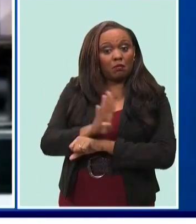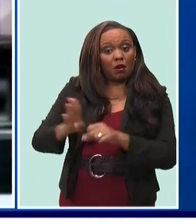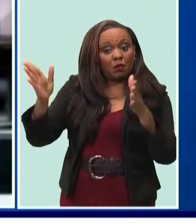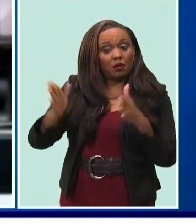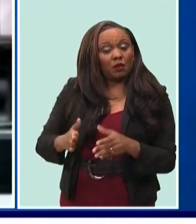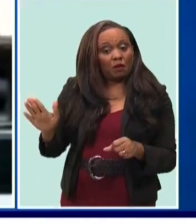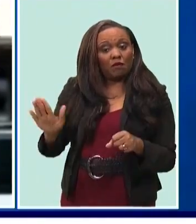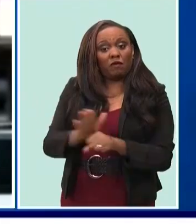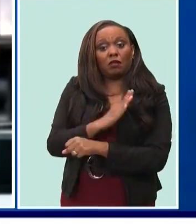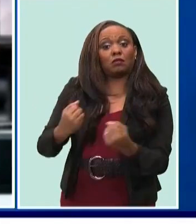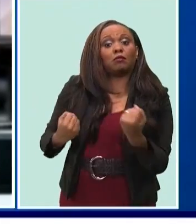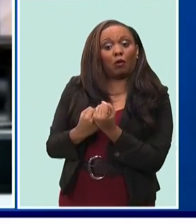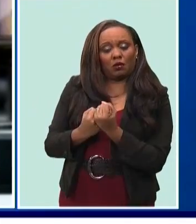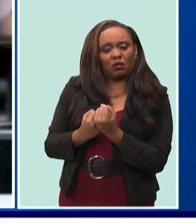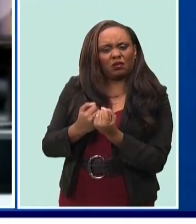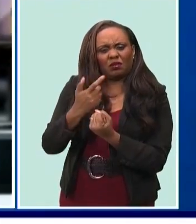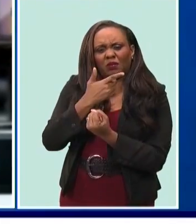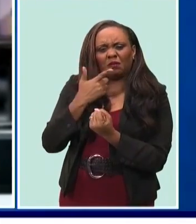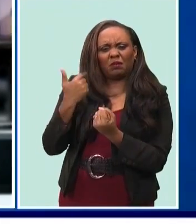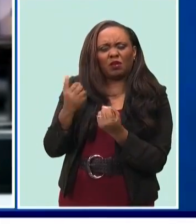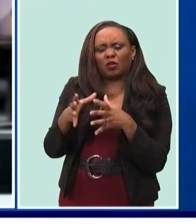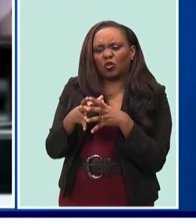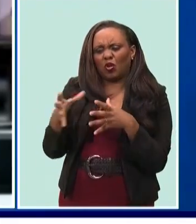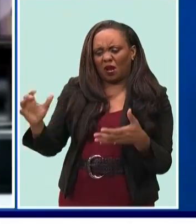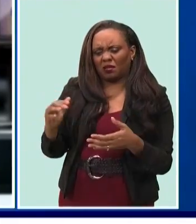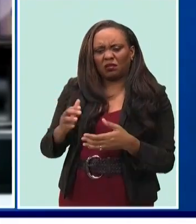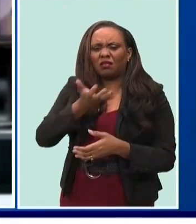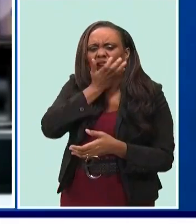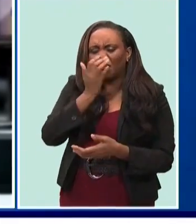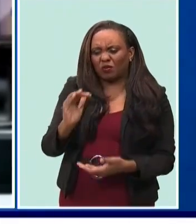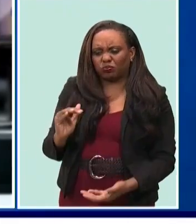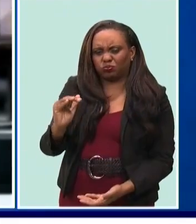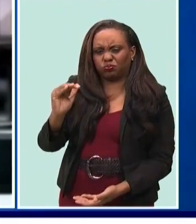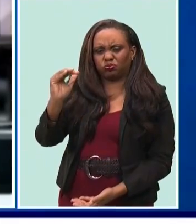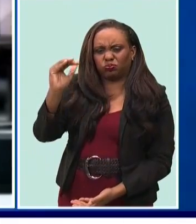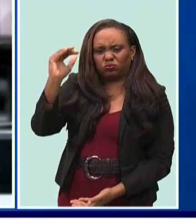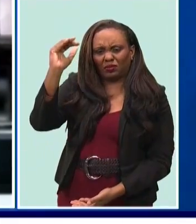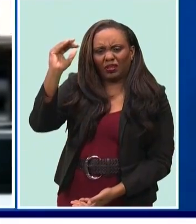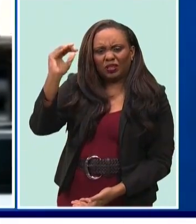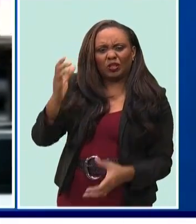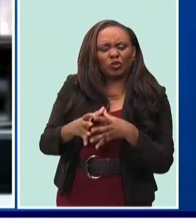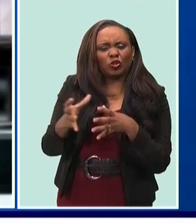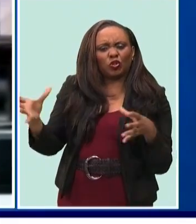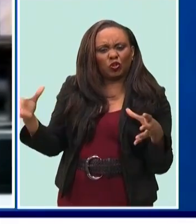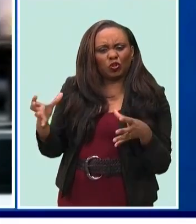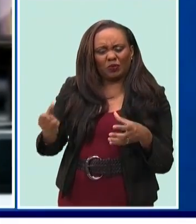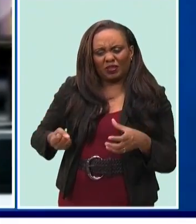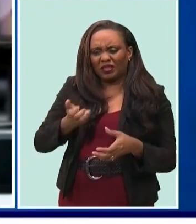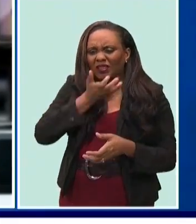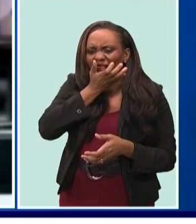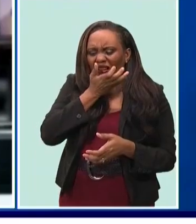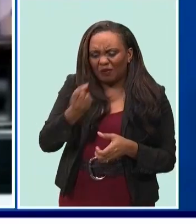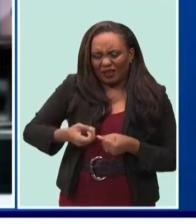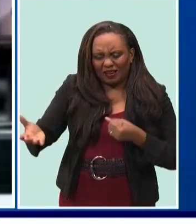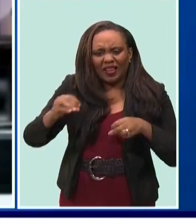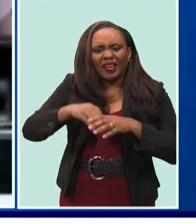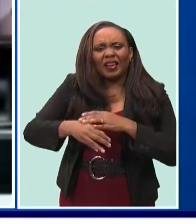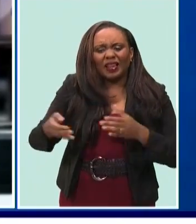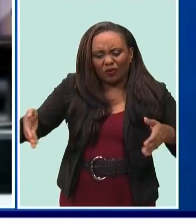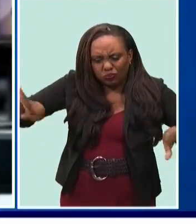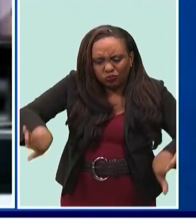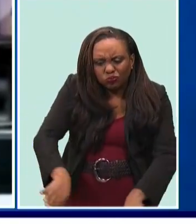they believe it will help reduce the pressure on the landfill and generally cut down on the amount of litter which ends up in our gullies, in